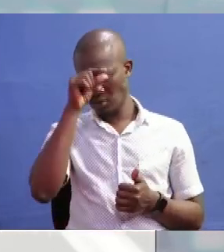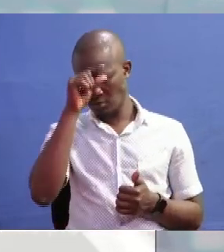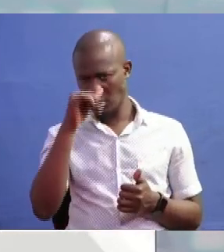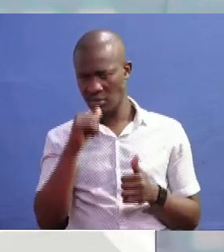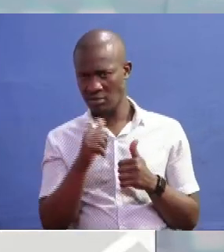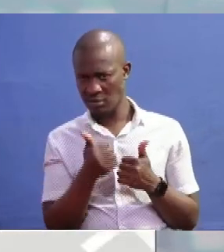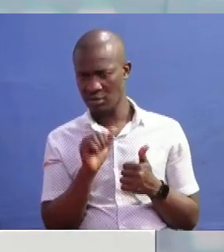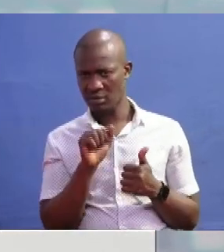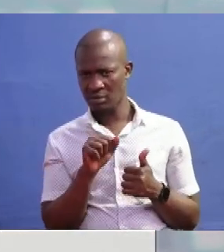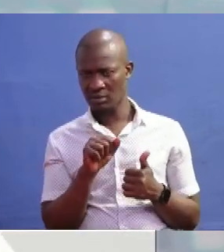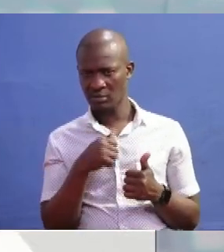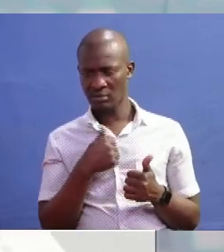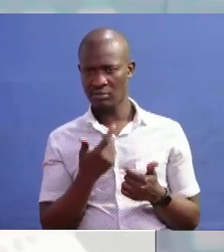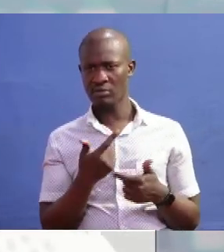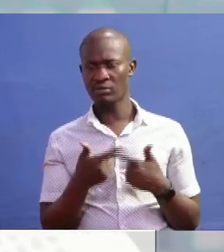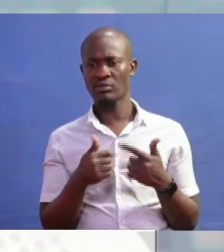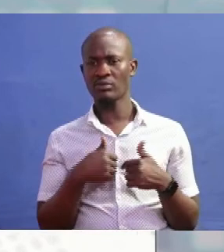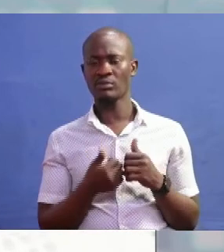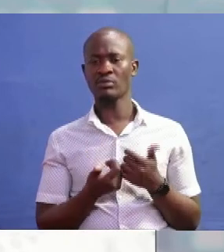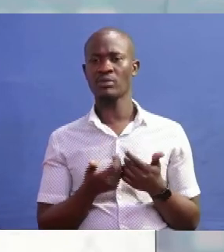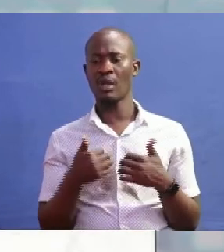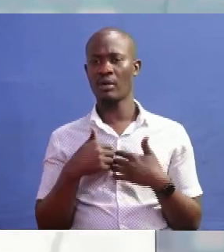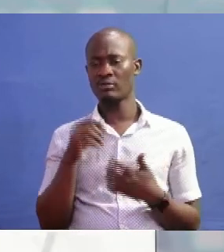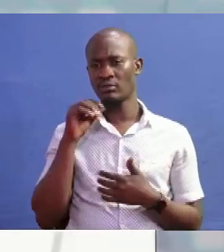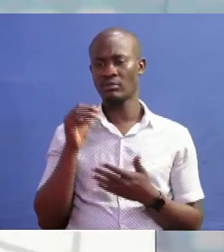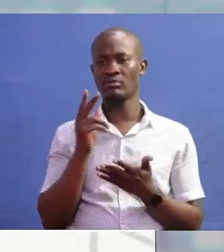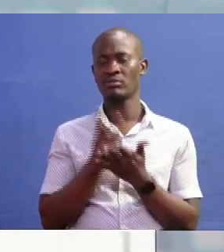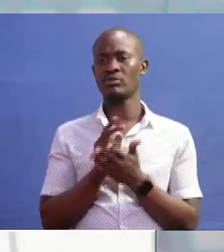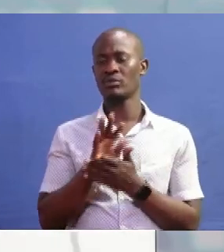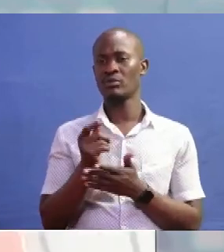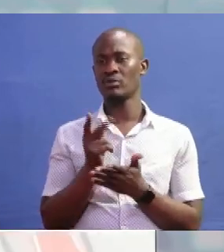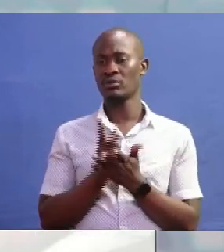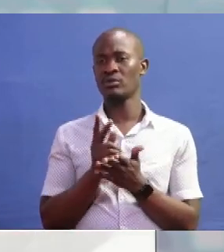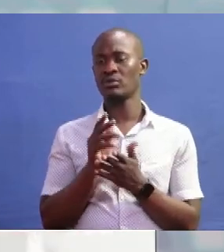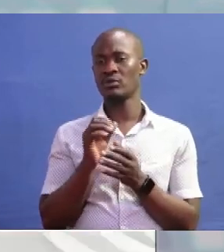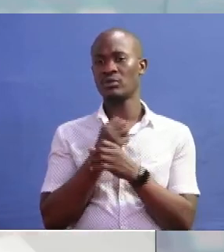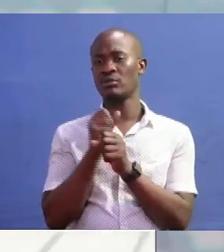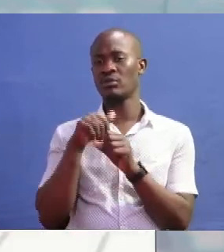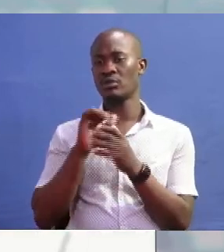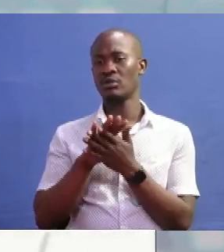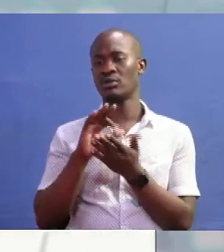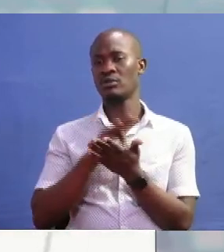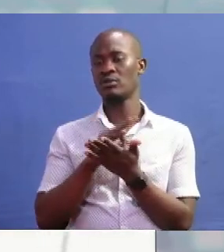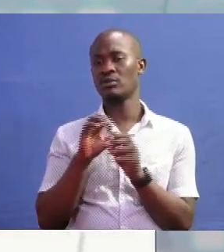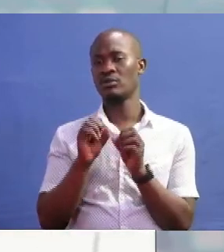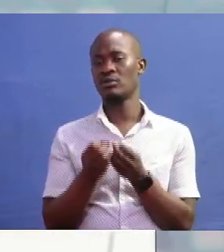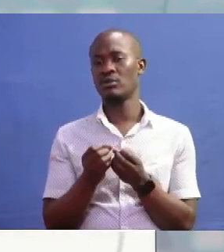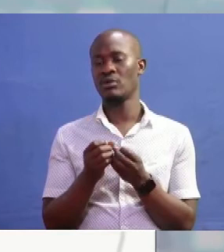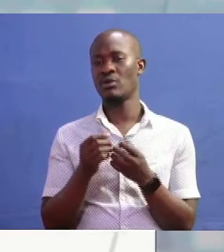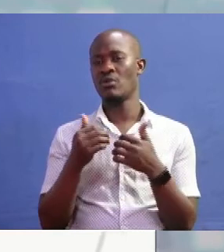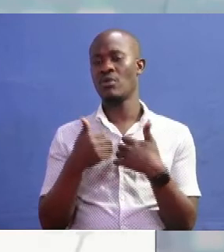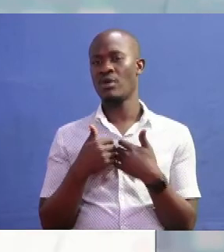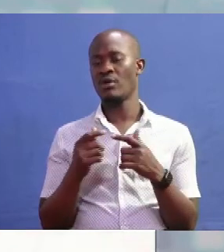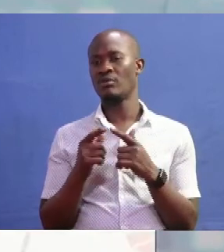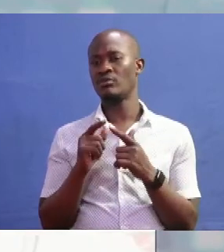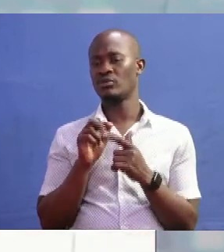well governed, you can definitely put your money, put your savings in that circle. Also, you have to look